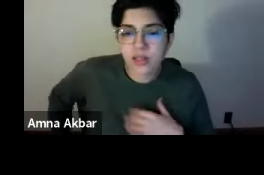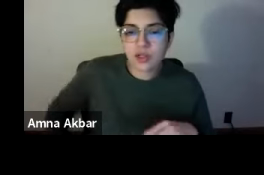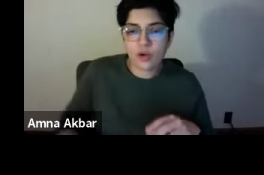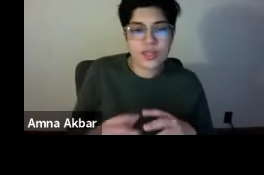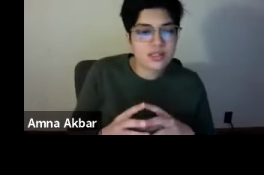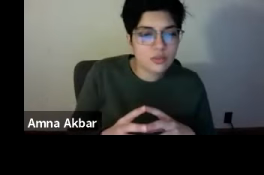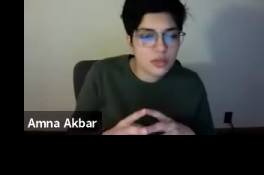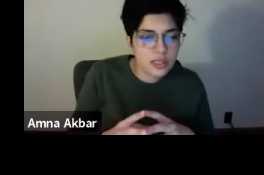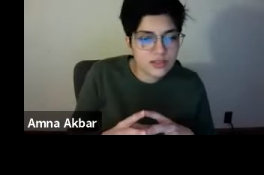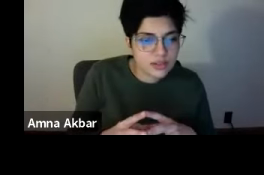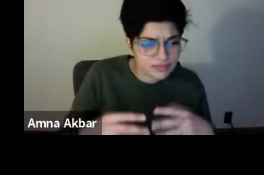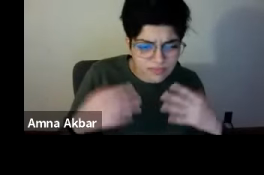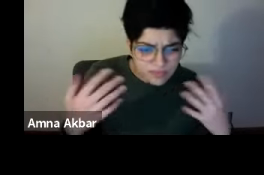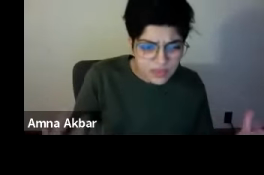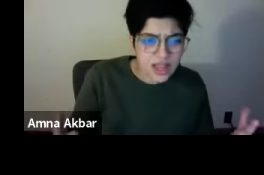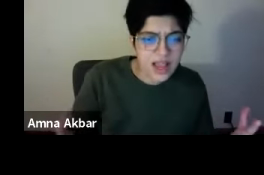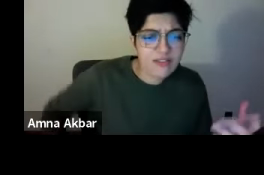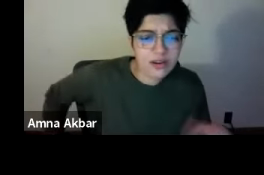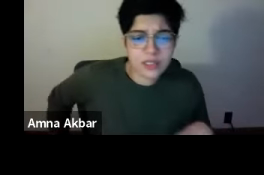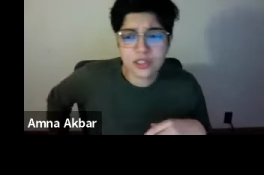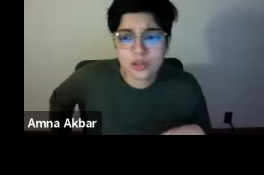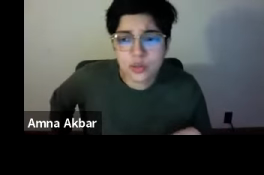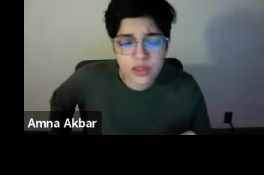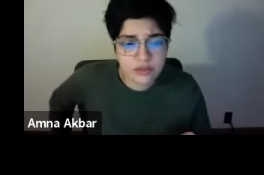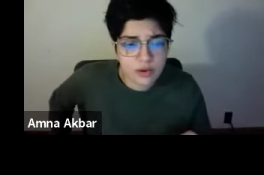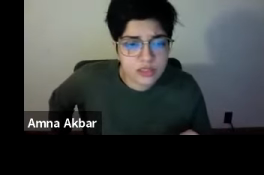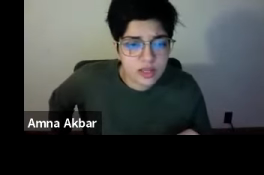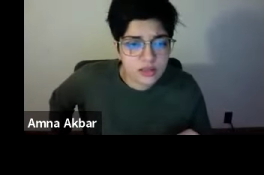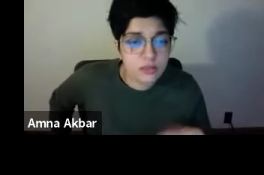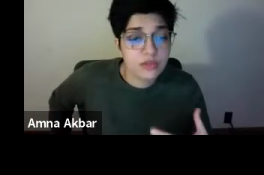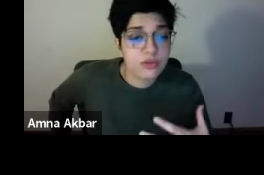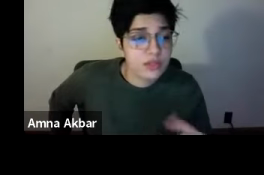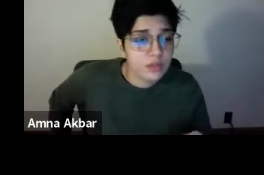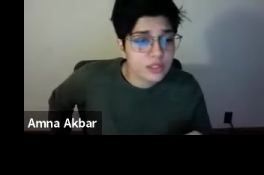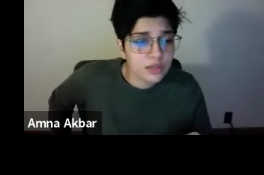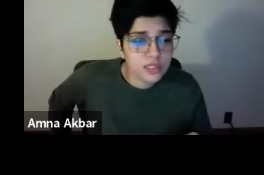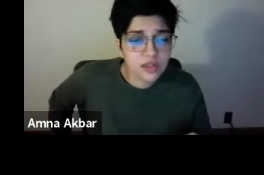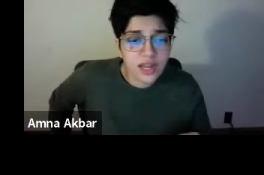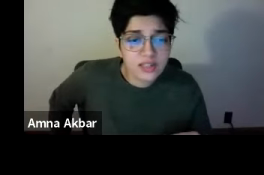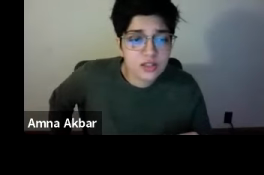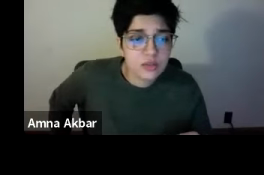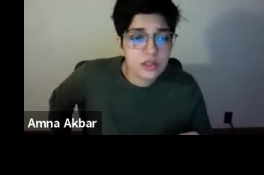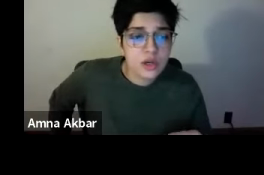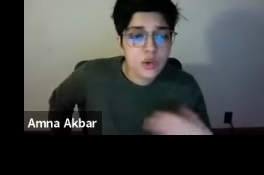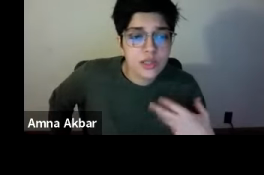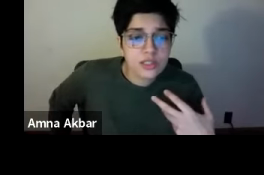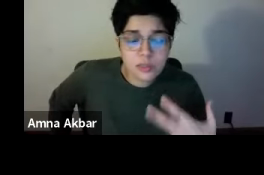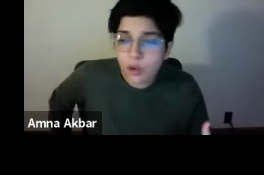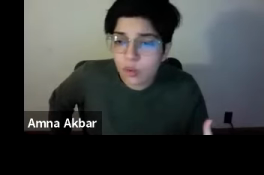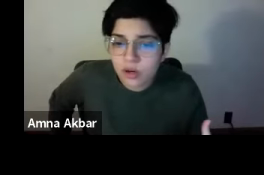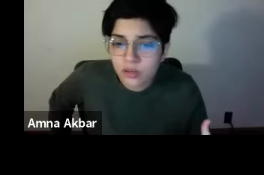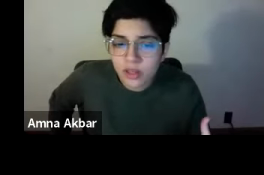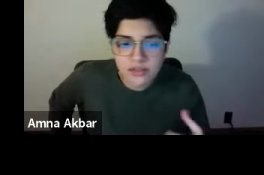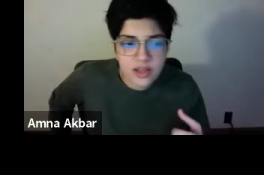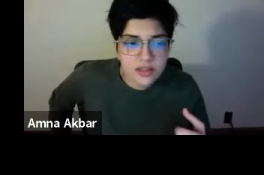power. And so it doesn't really even have very much to do with the votes with the voting that we're doing. And so that has to do with questions